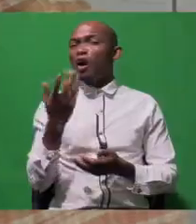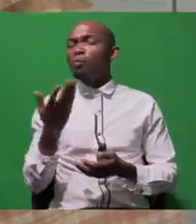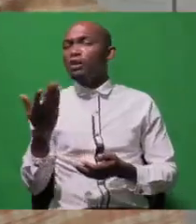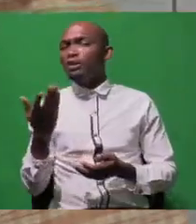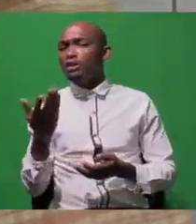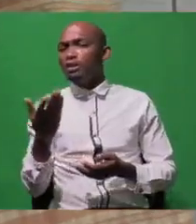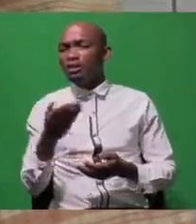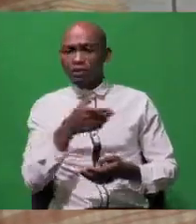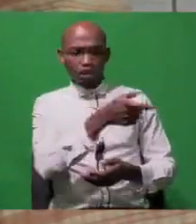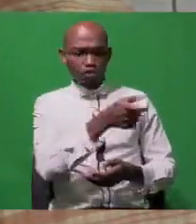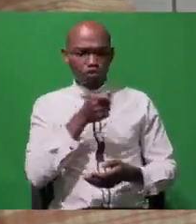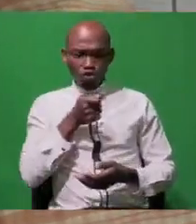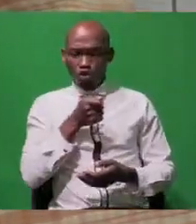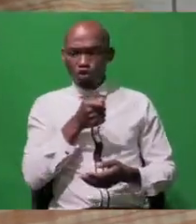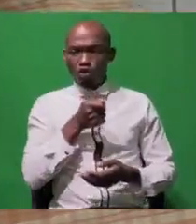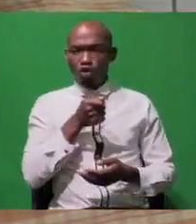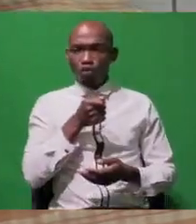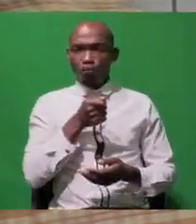will draw?